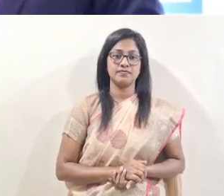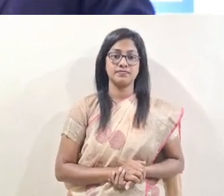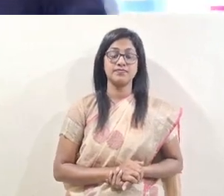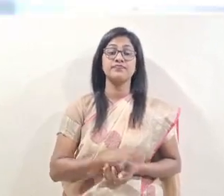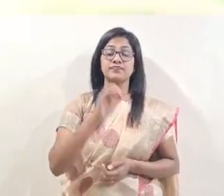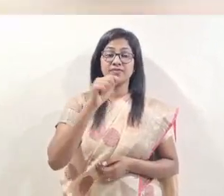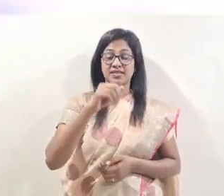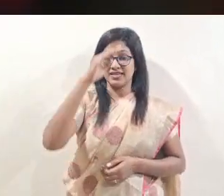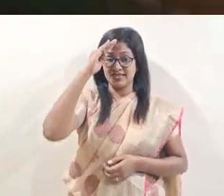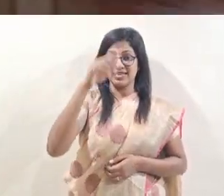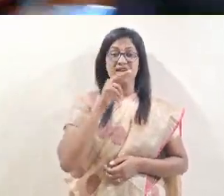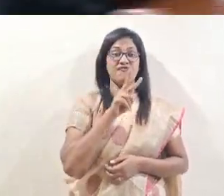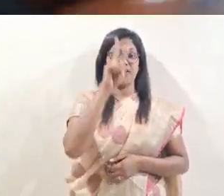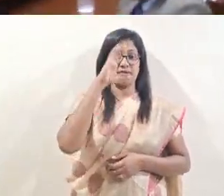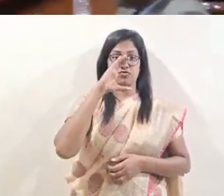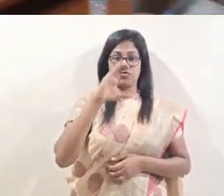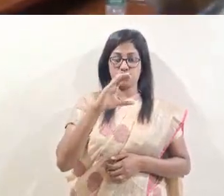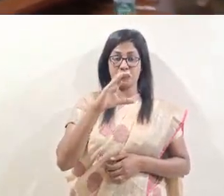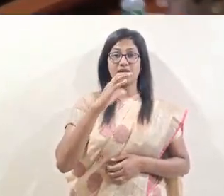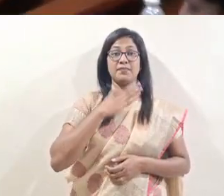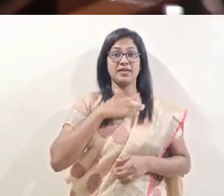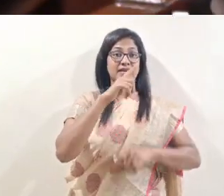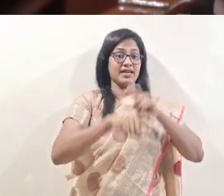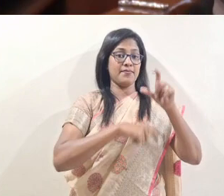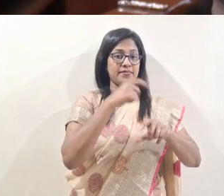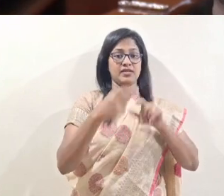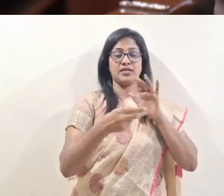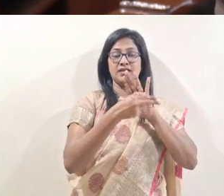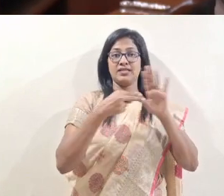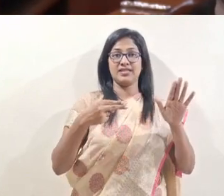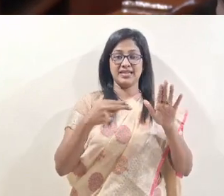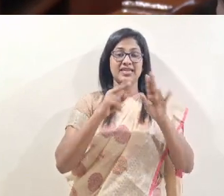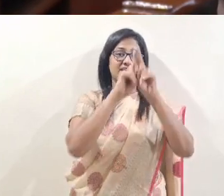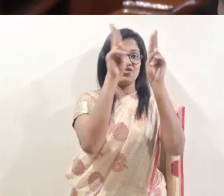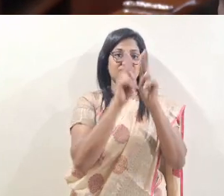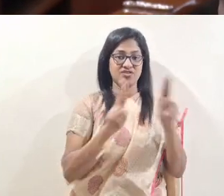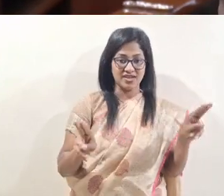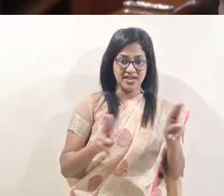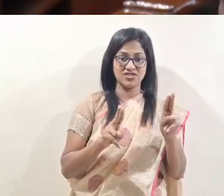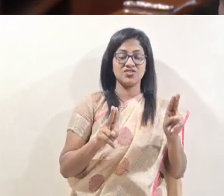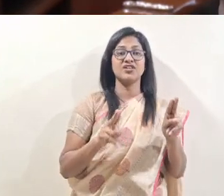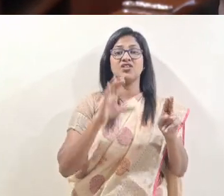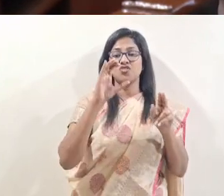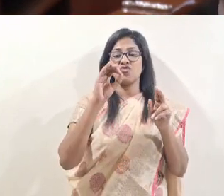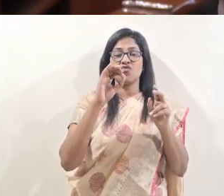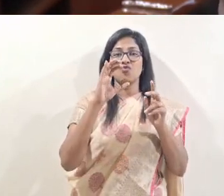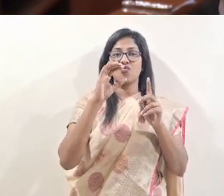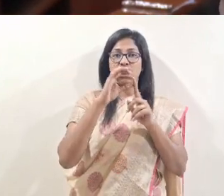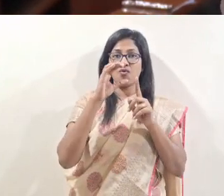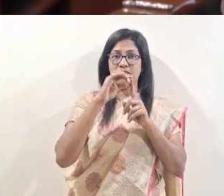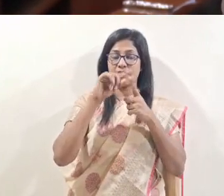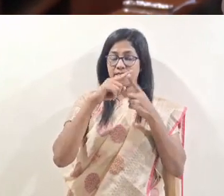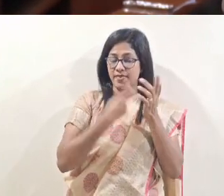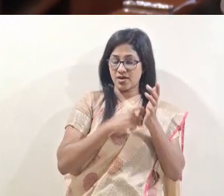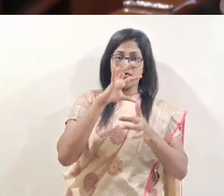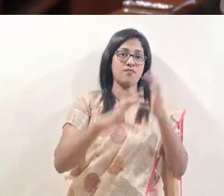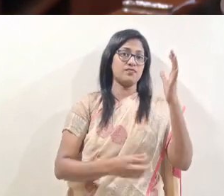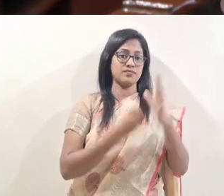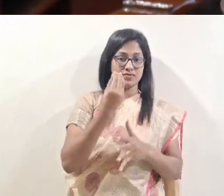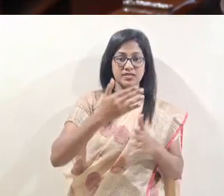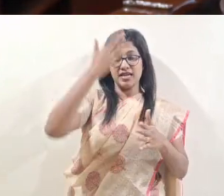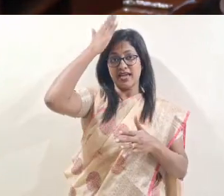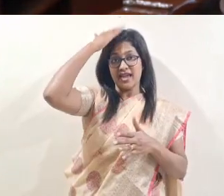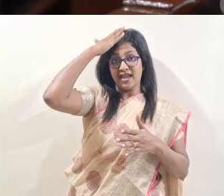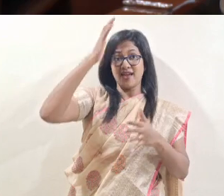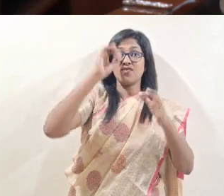Yeah, hello, I am Vimal Chopra. I represent a company called International Copper Association, headquartered in